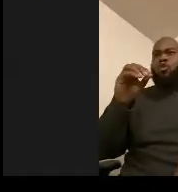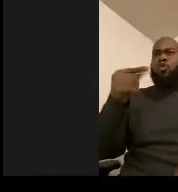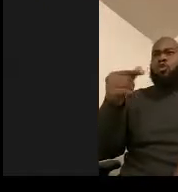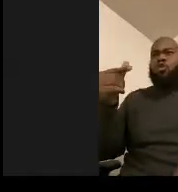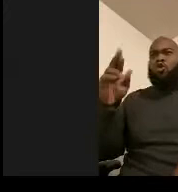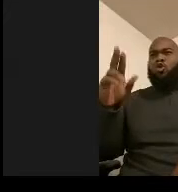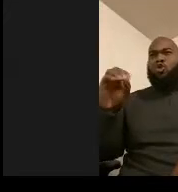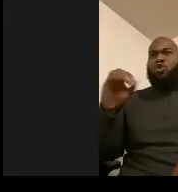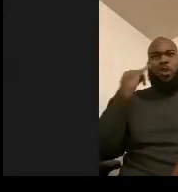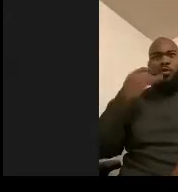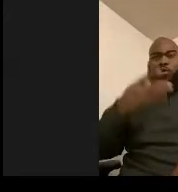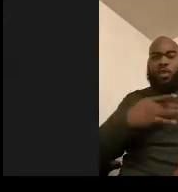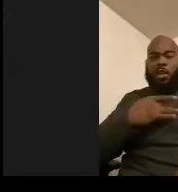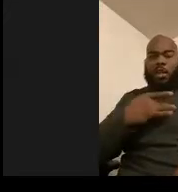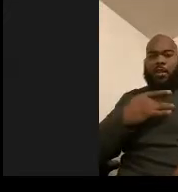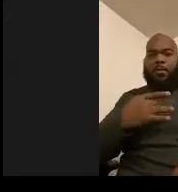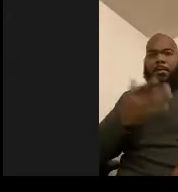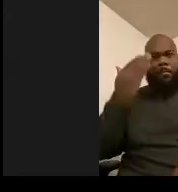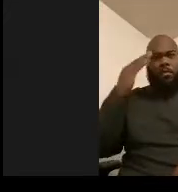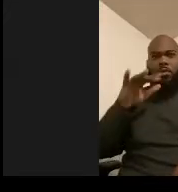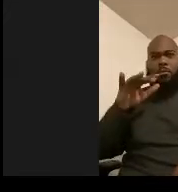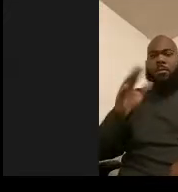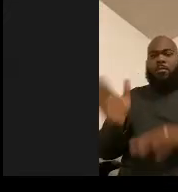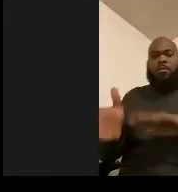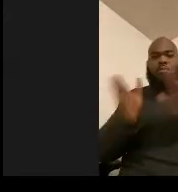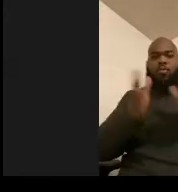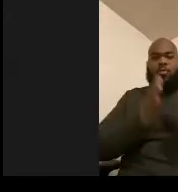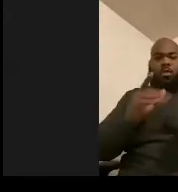please. So,